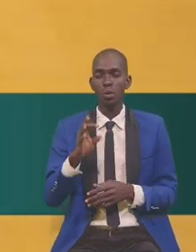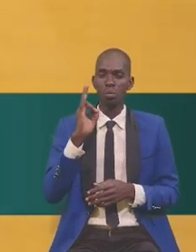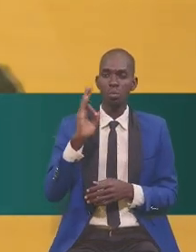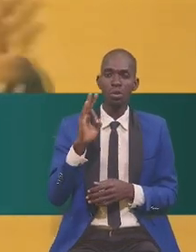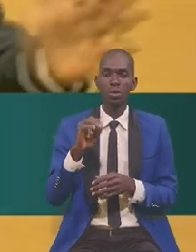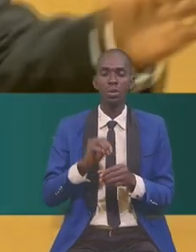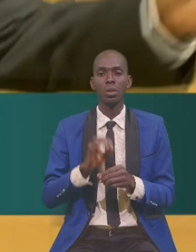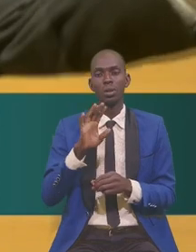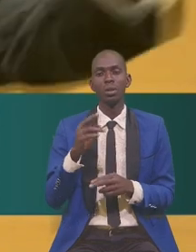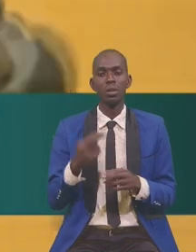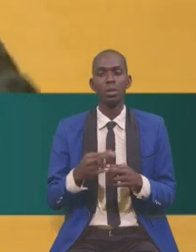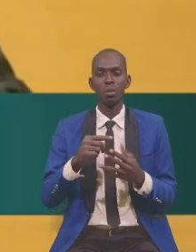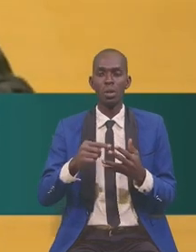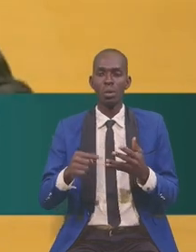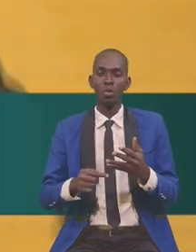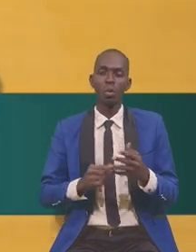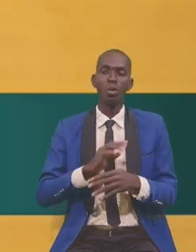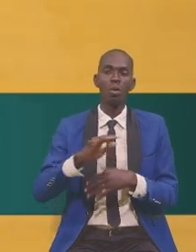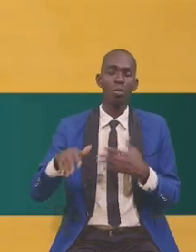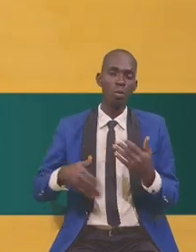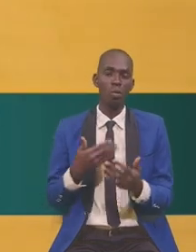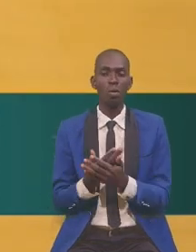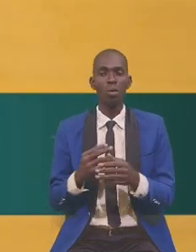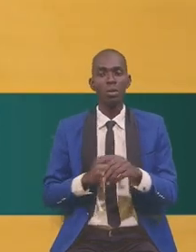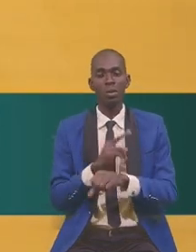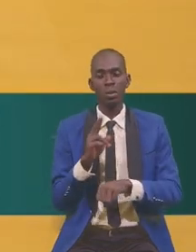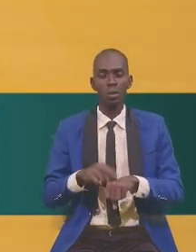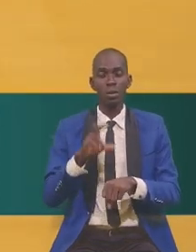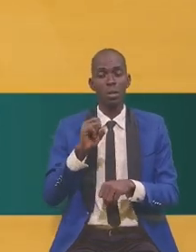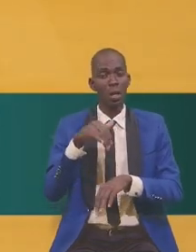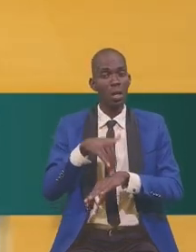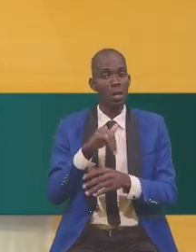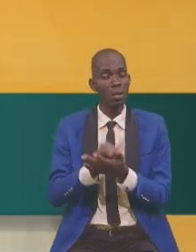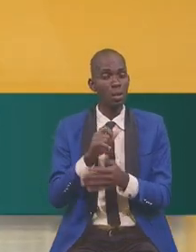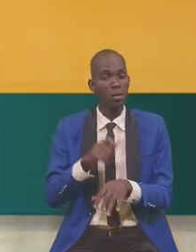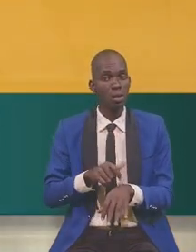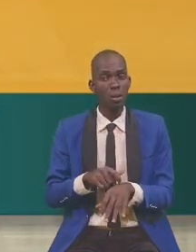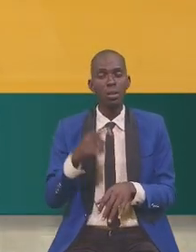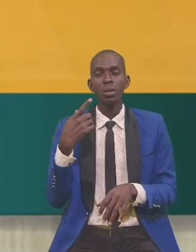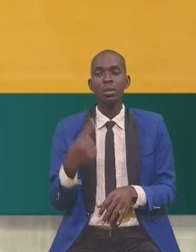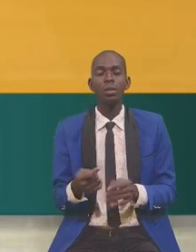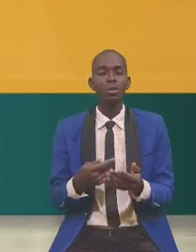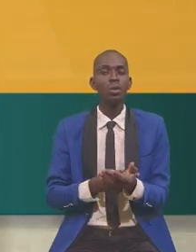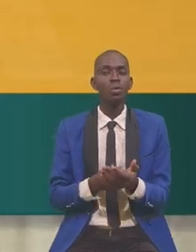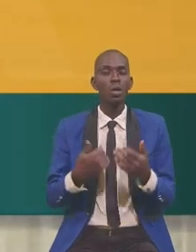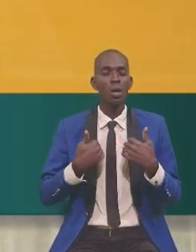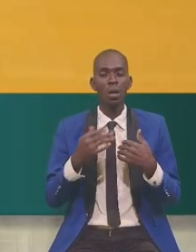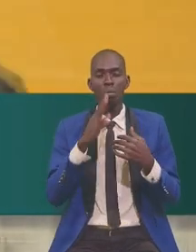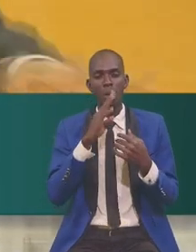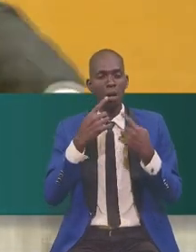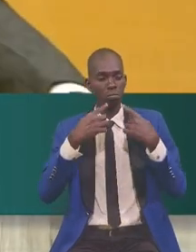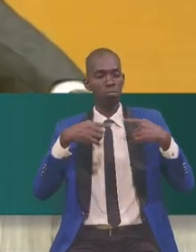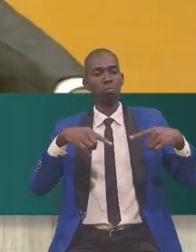name among all nations. At that time, the gospel had been pronounced and proclaimed